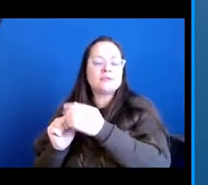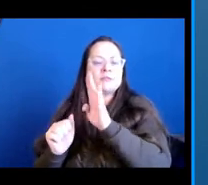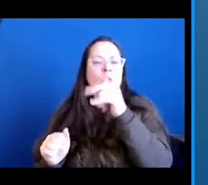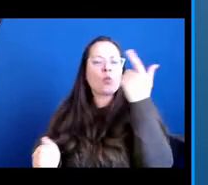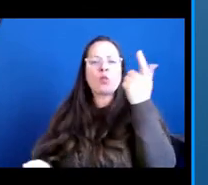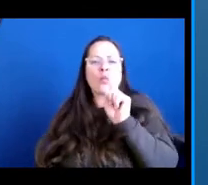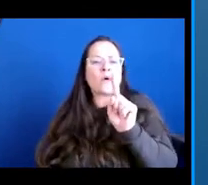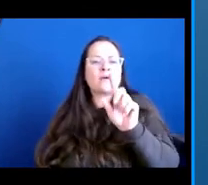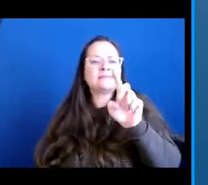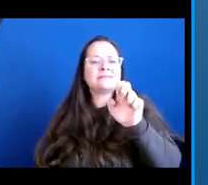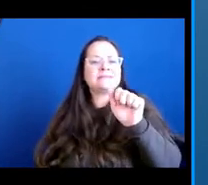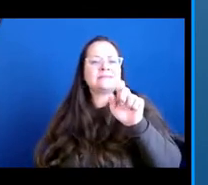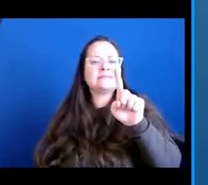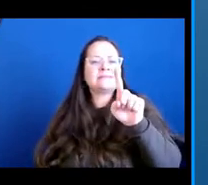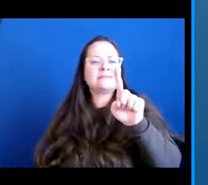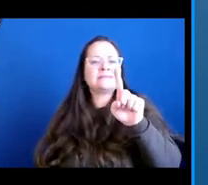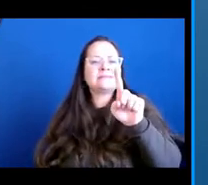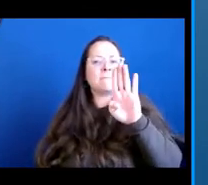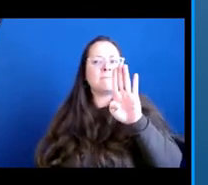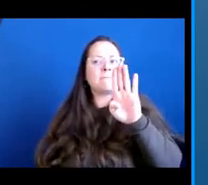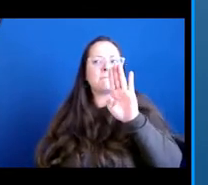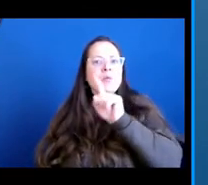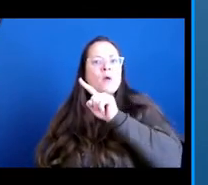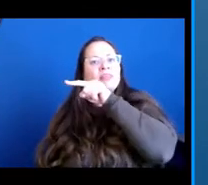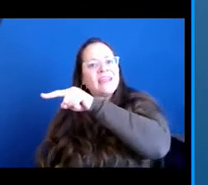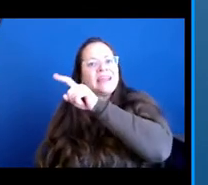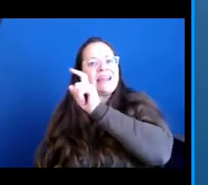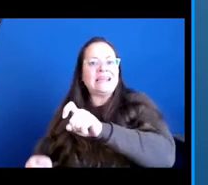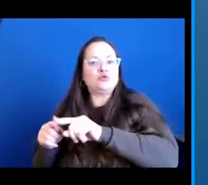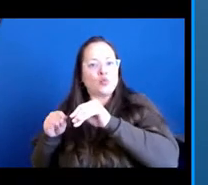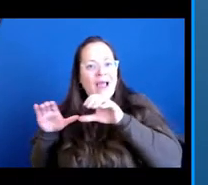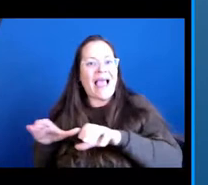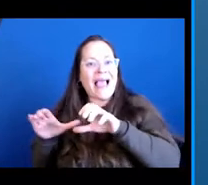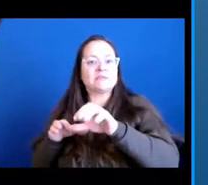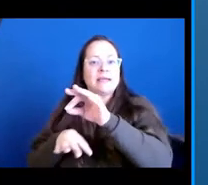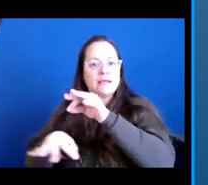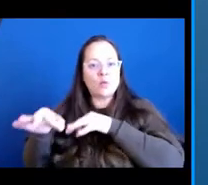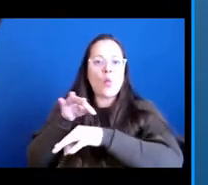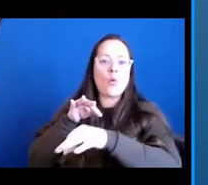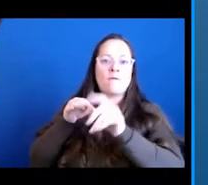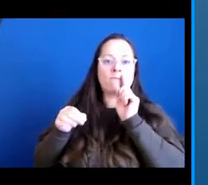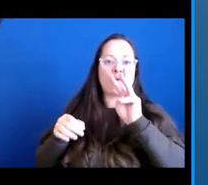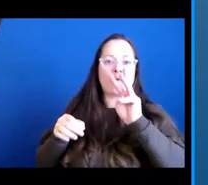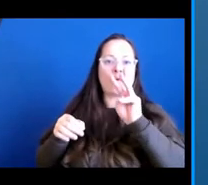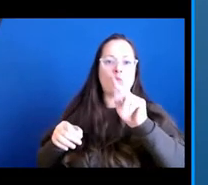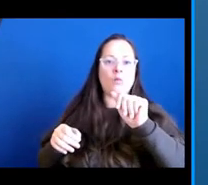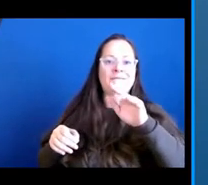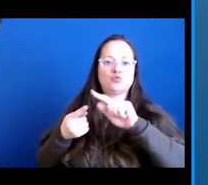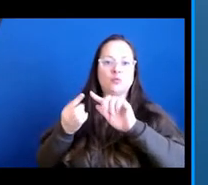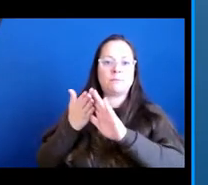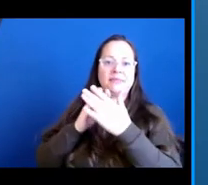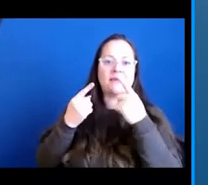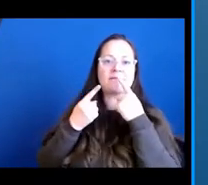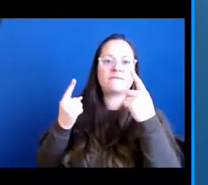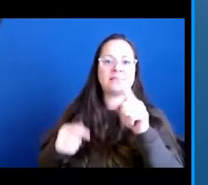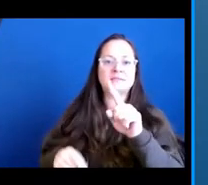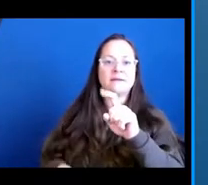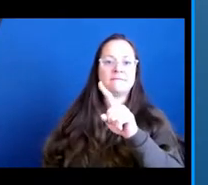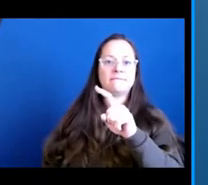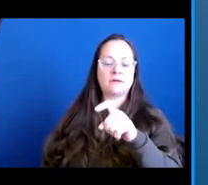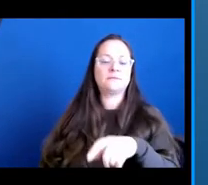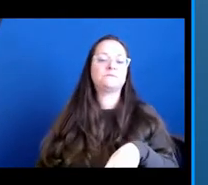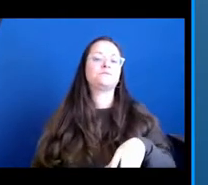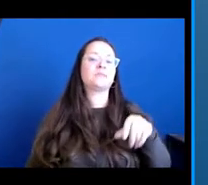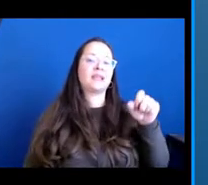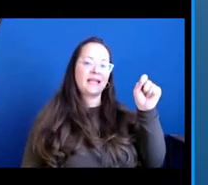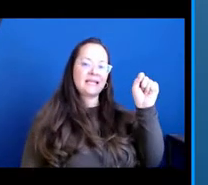order for the waivers to be effective yes yes there is and we're going to have a little bit more discussion